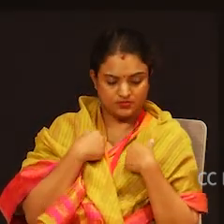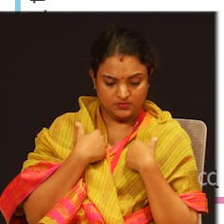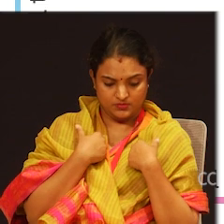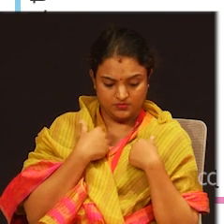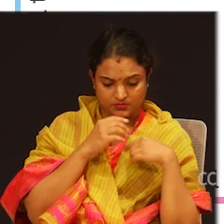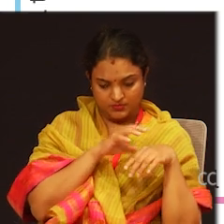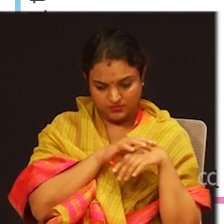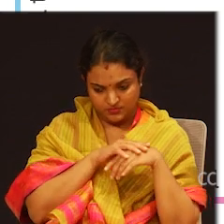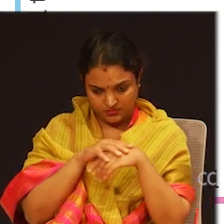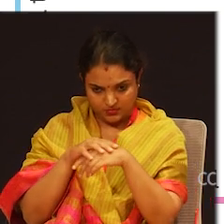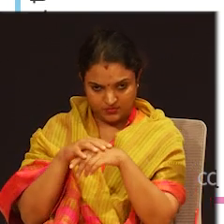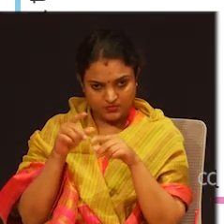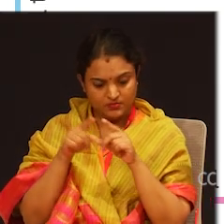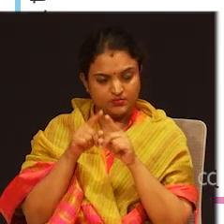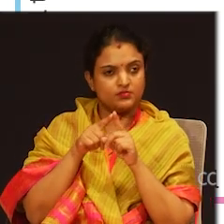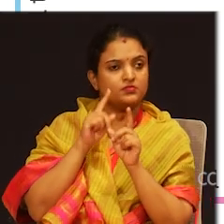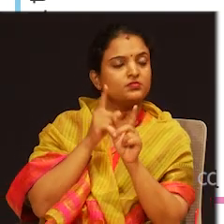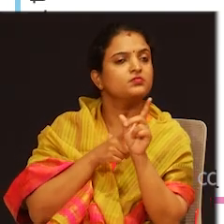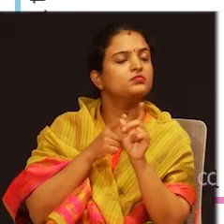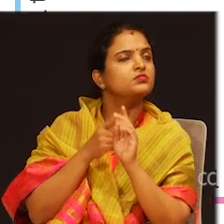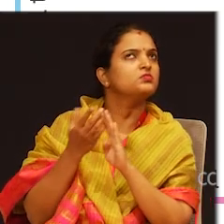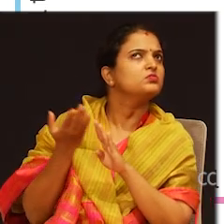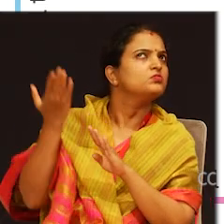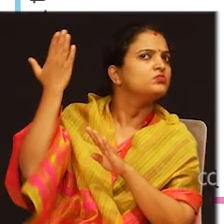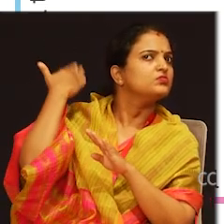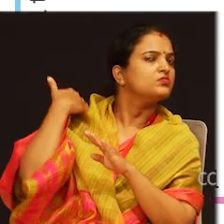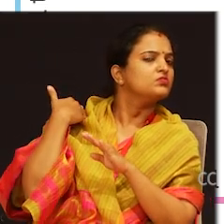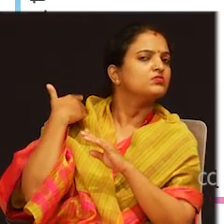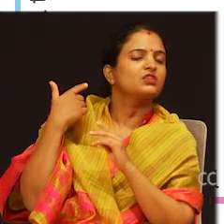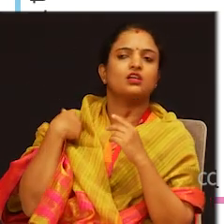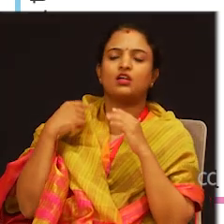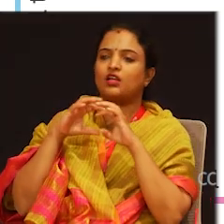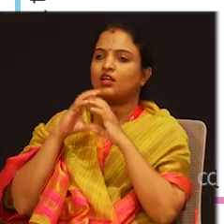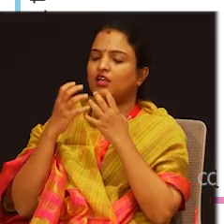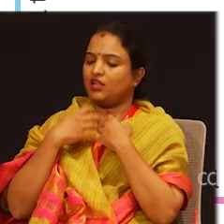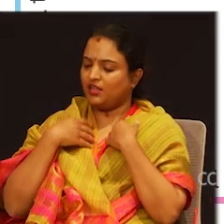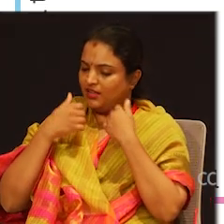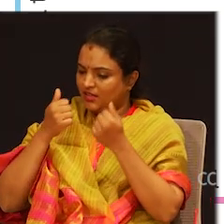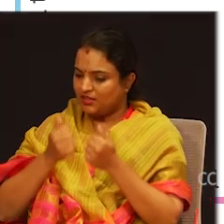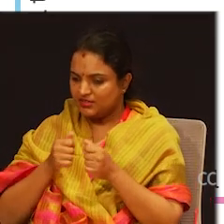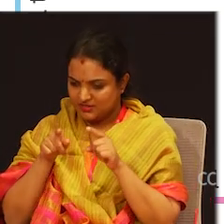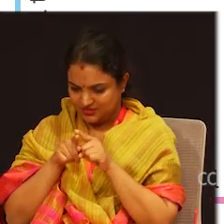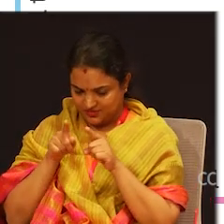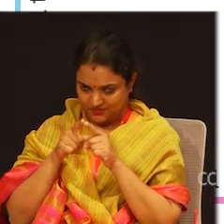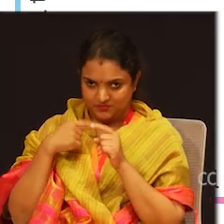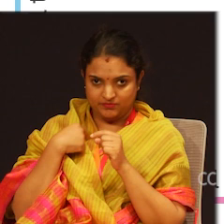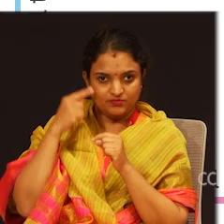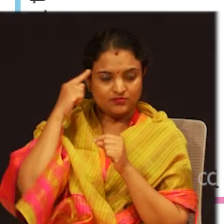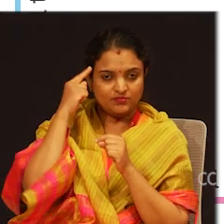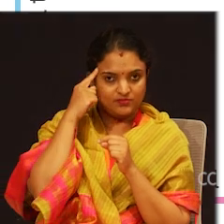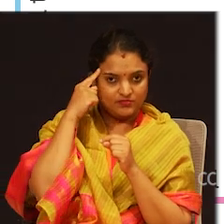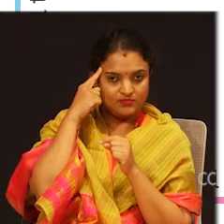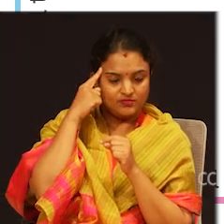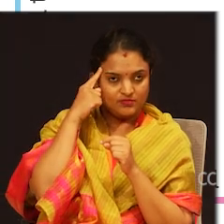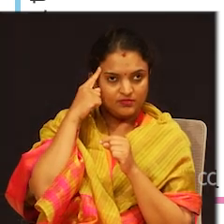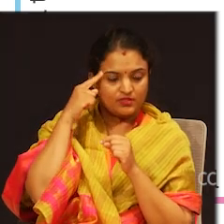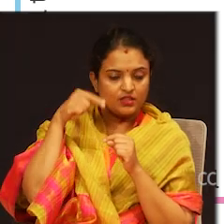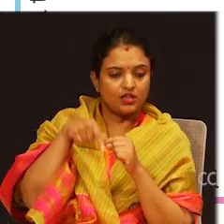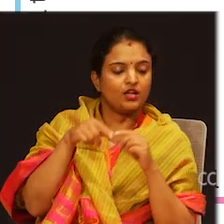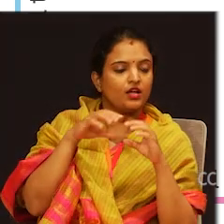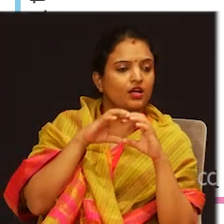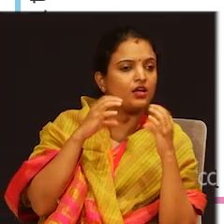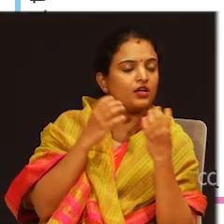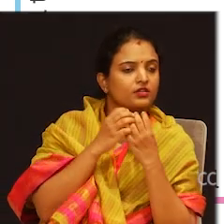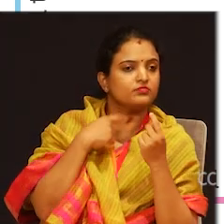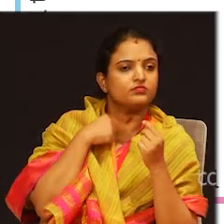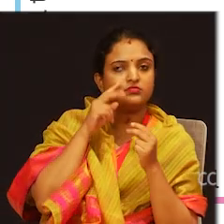take you years ago when you were in your classrooms, and currently also when you see classrooms. So